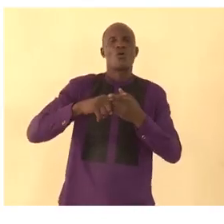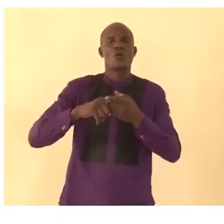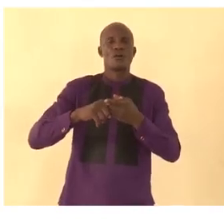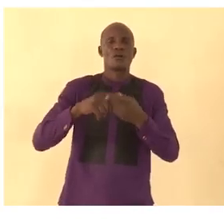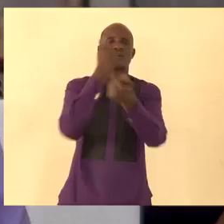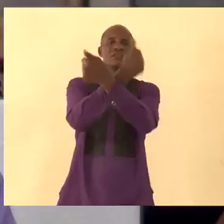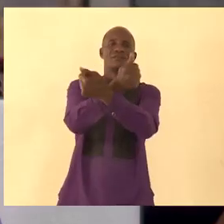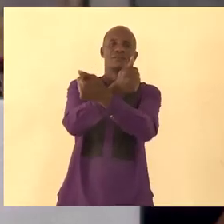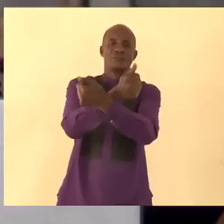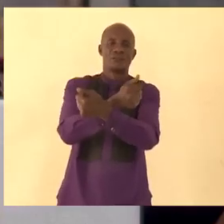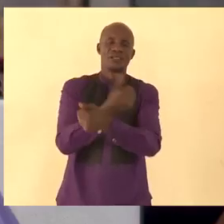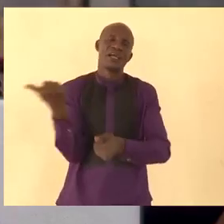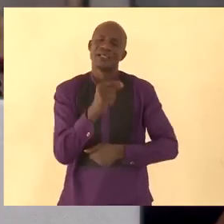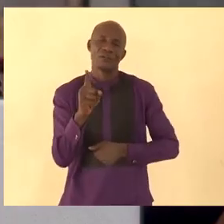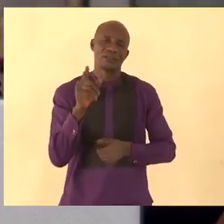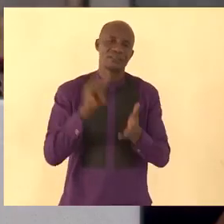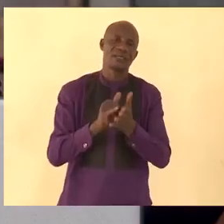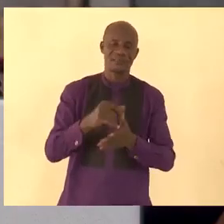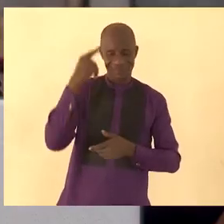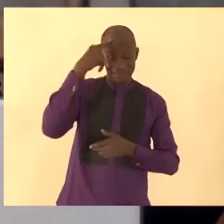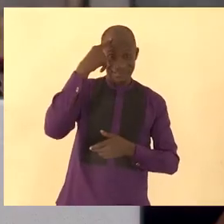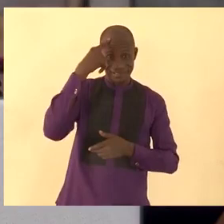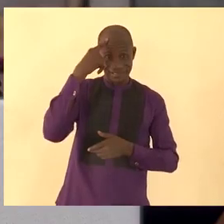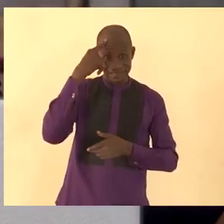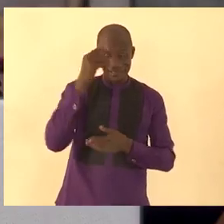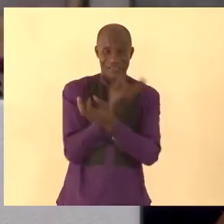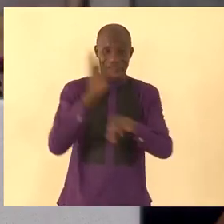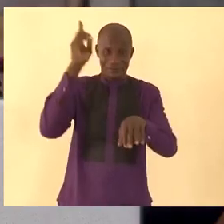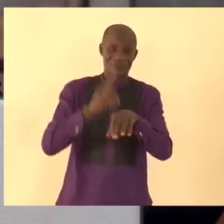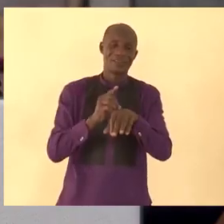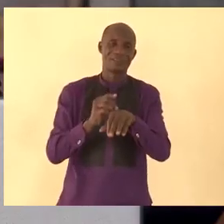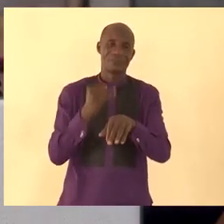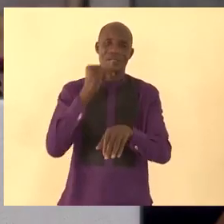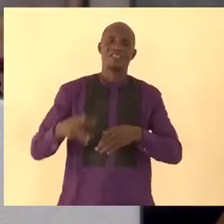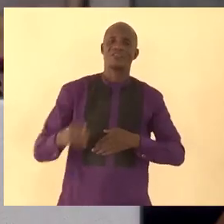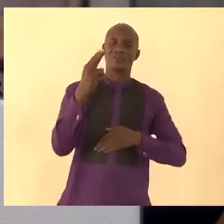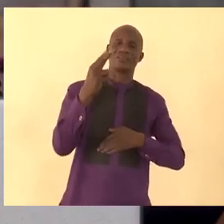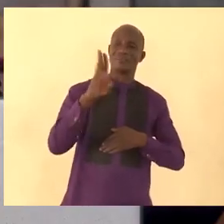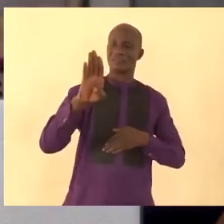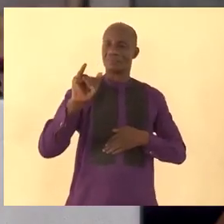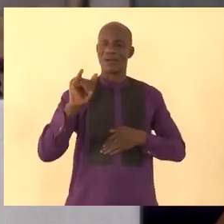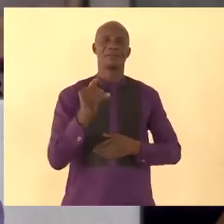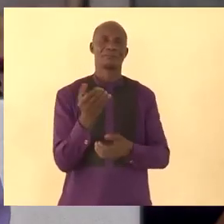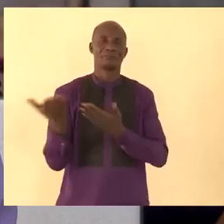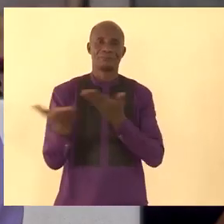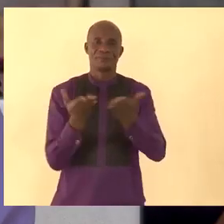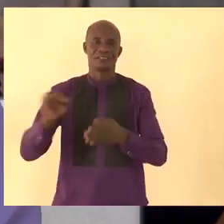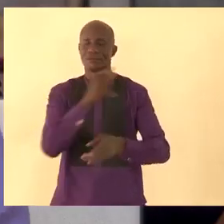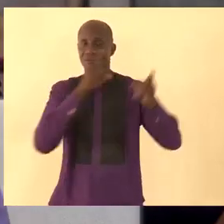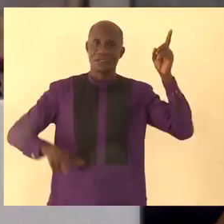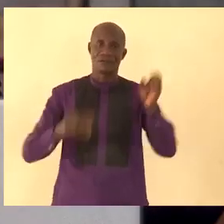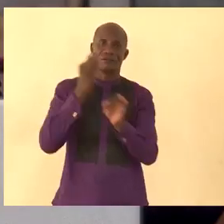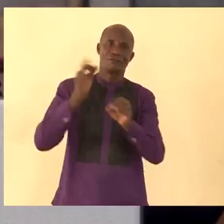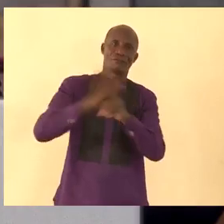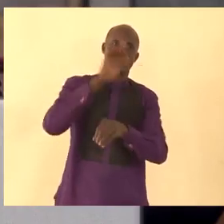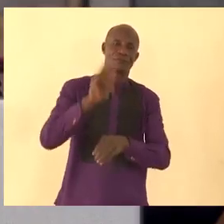So whoever thinks that my freedom is curtailed by serving the Lord faithfully, you are mistaken.